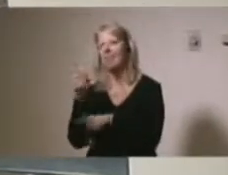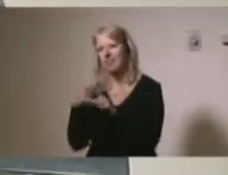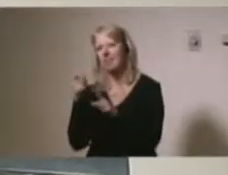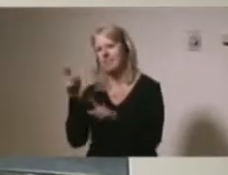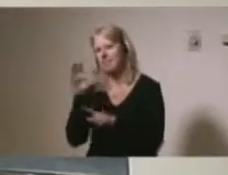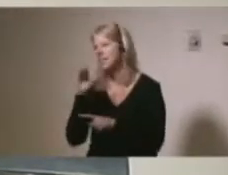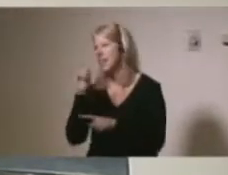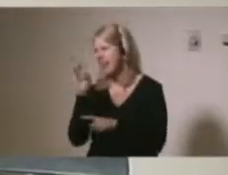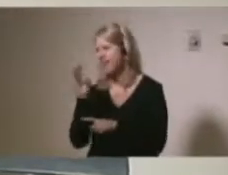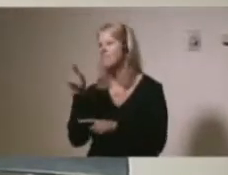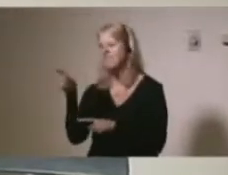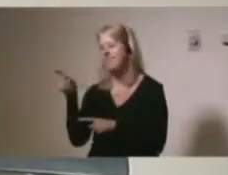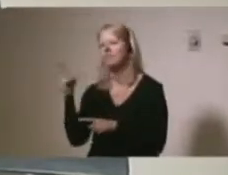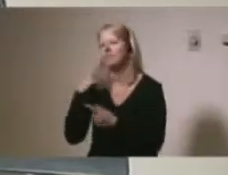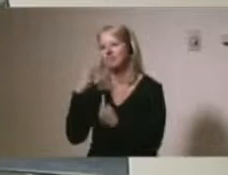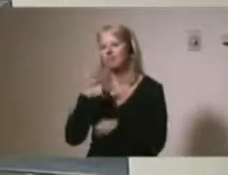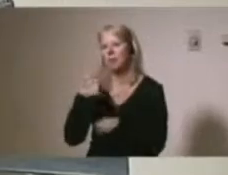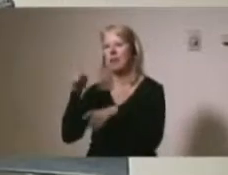state.